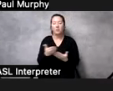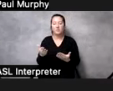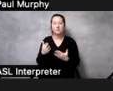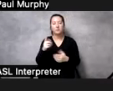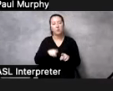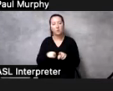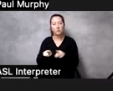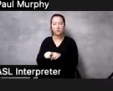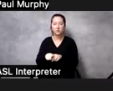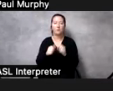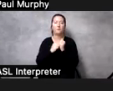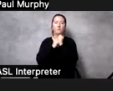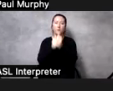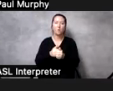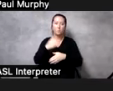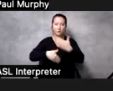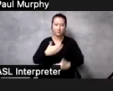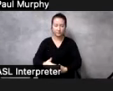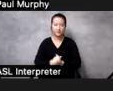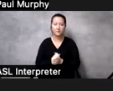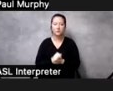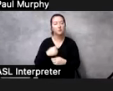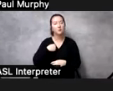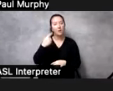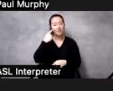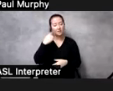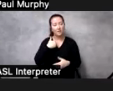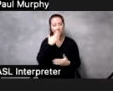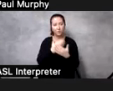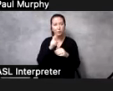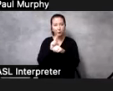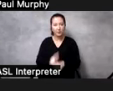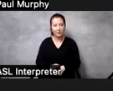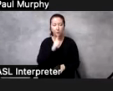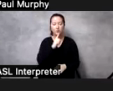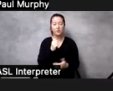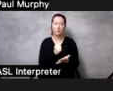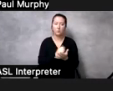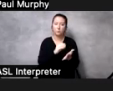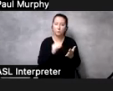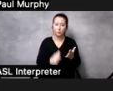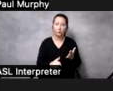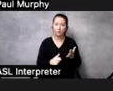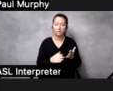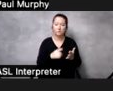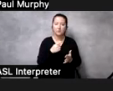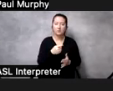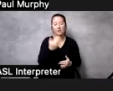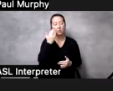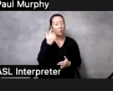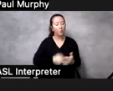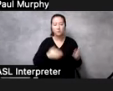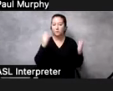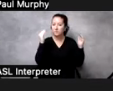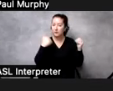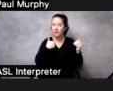top of your productivity. And so I think getting into a routine can be really, really helpful for students because, again, they kind of know what to expect. They're getting